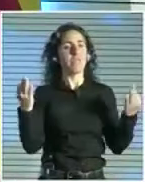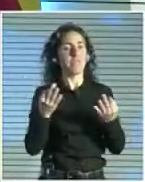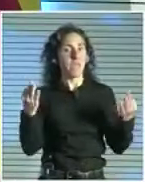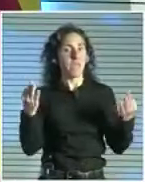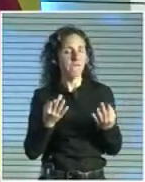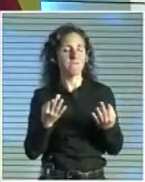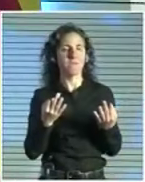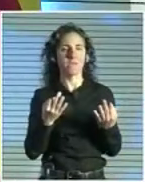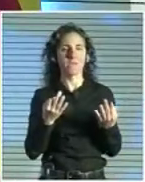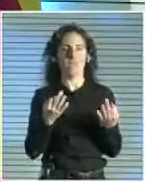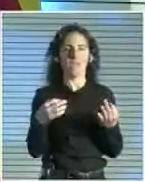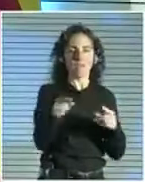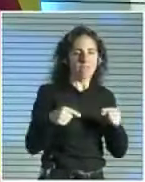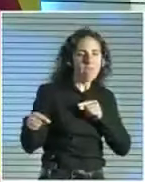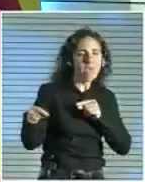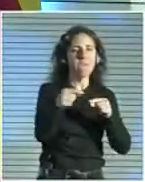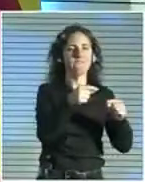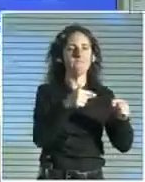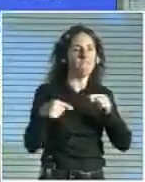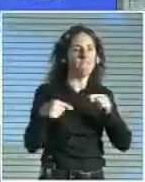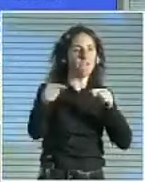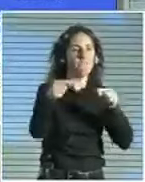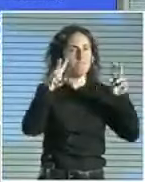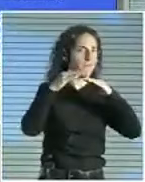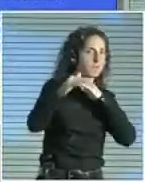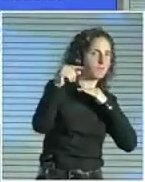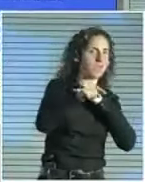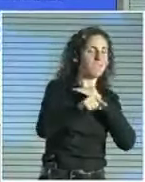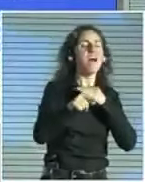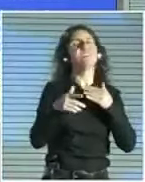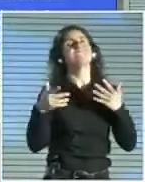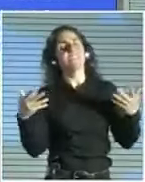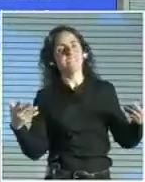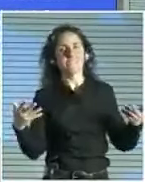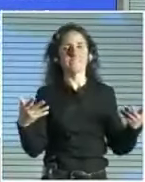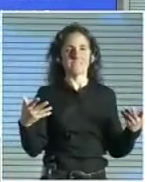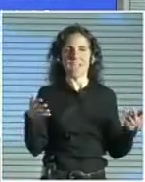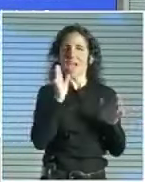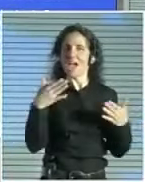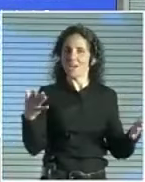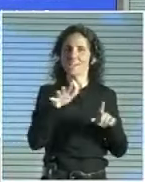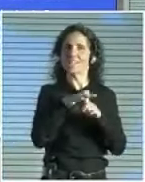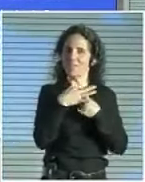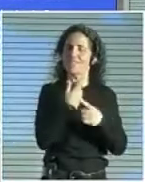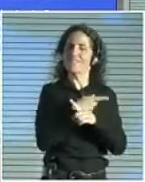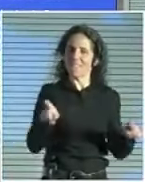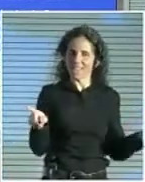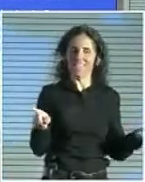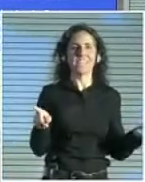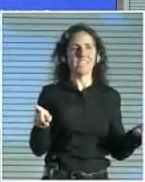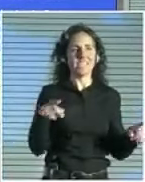of panels, tourism is leading this discussion. That is not an easy task. And here, Gracen, with that,